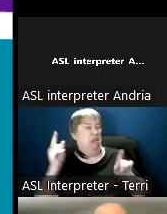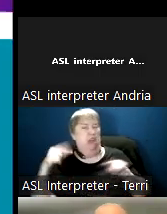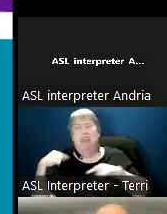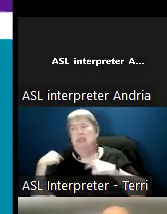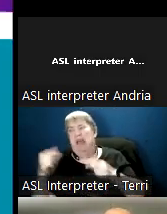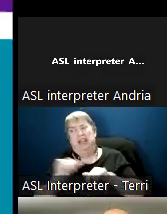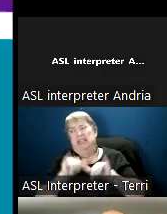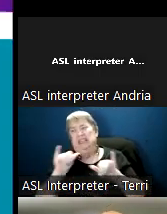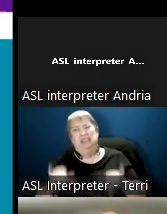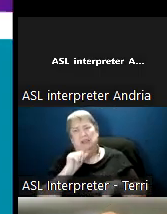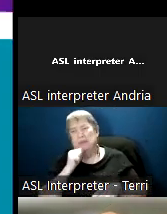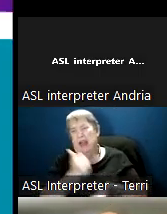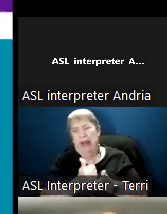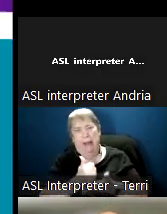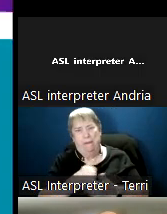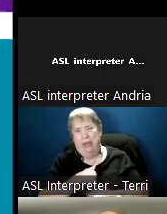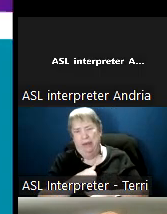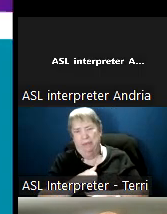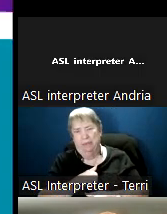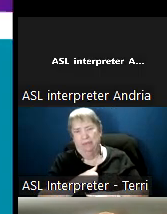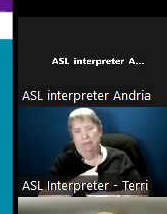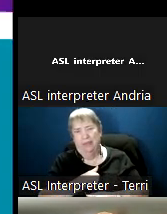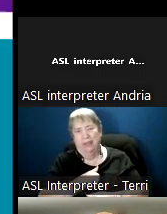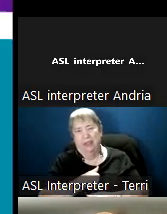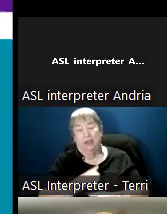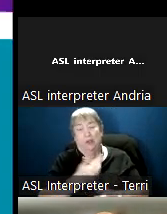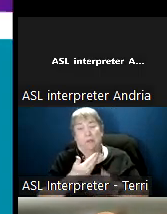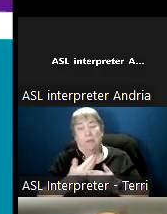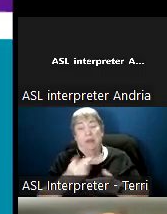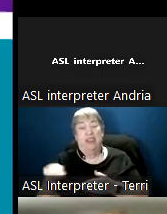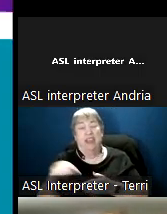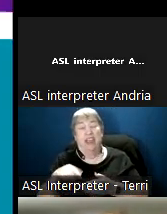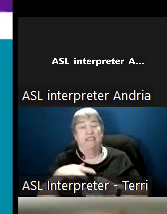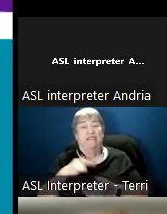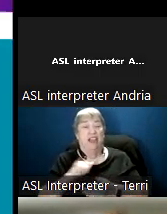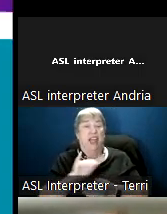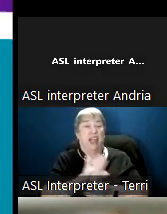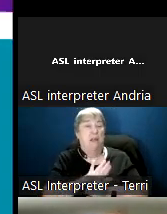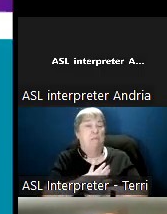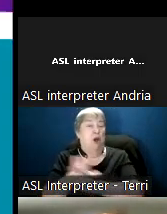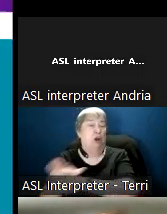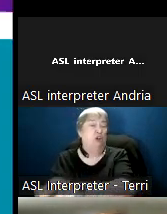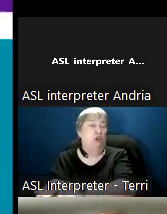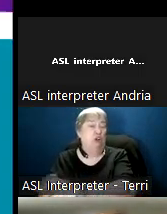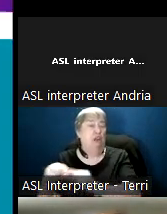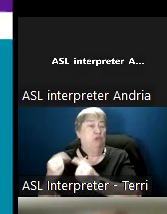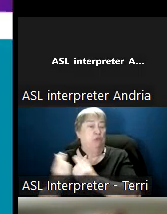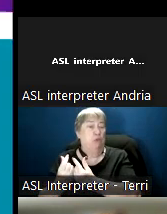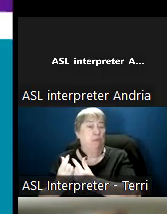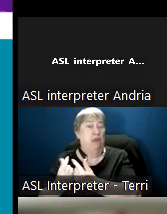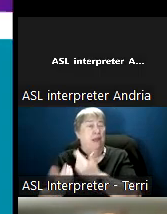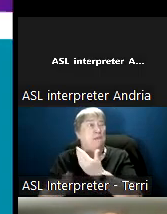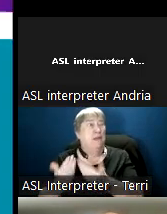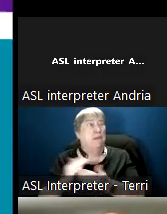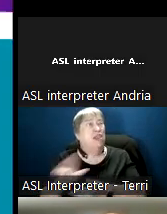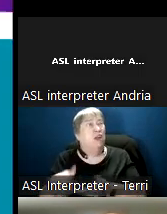other point in their lives. Depending on how marginalized a group they come from, the system may have failed them their entire lives. So